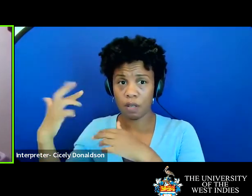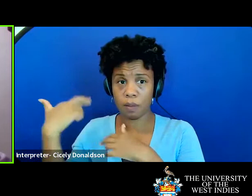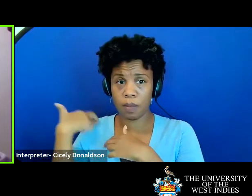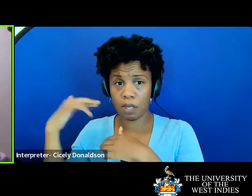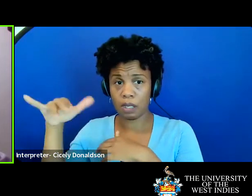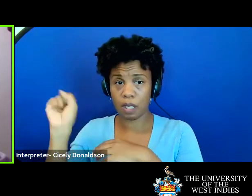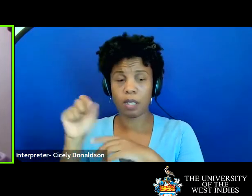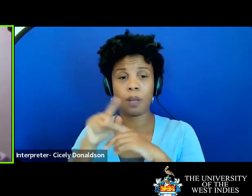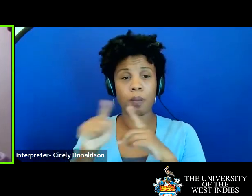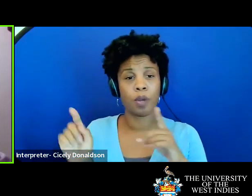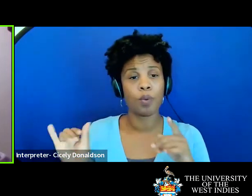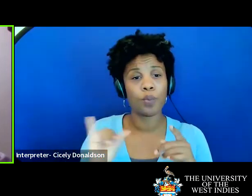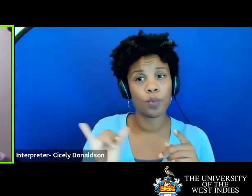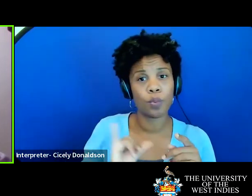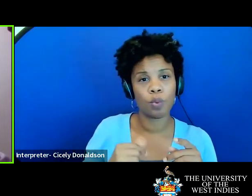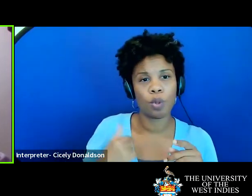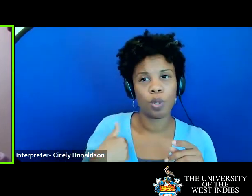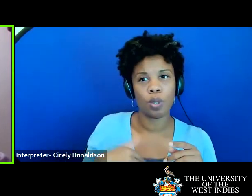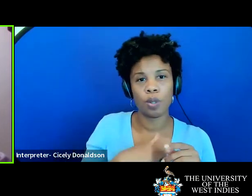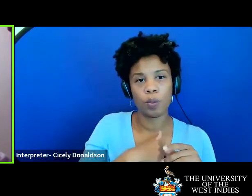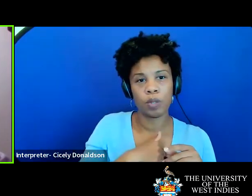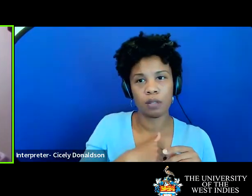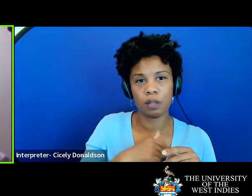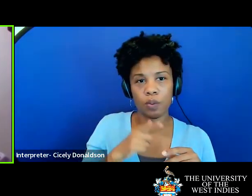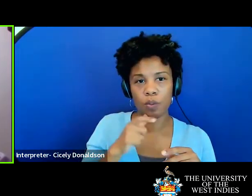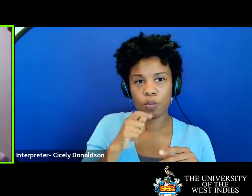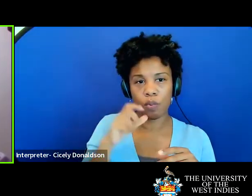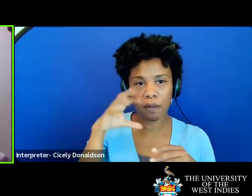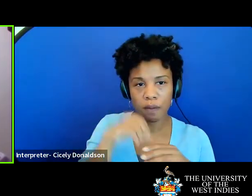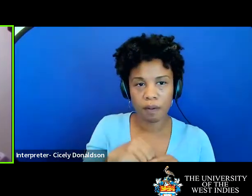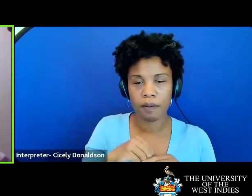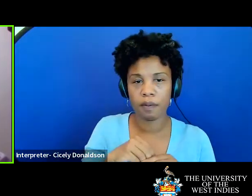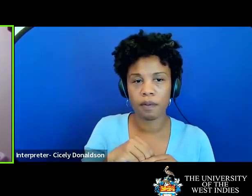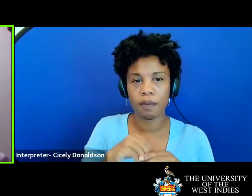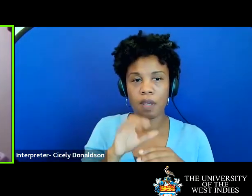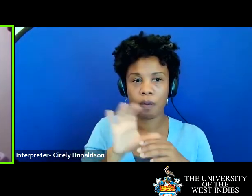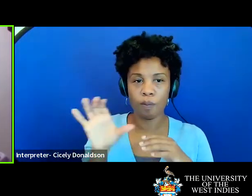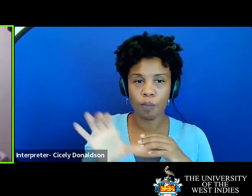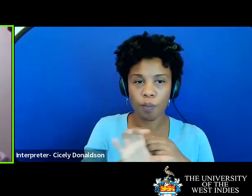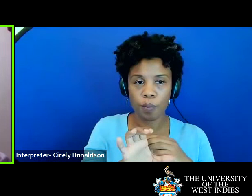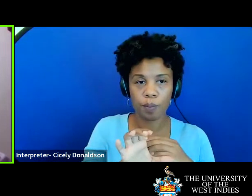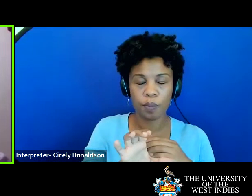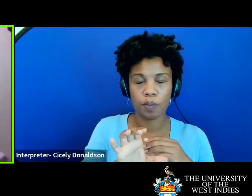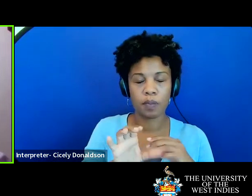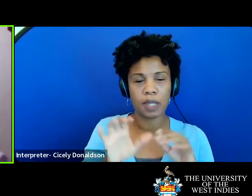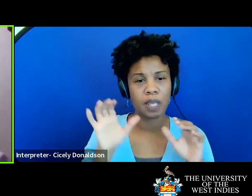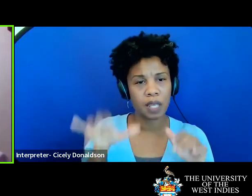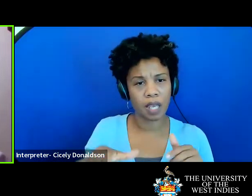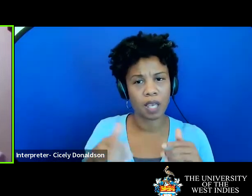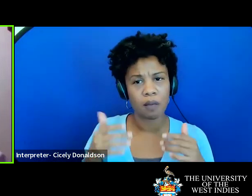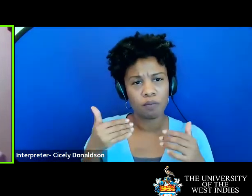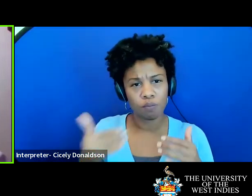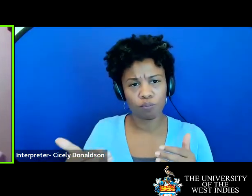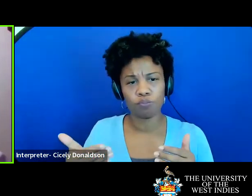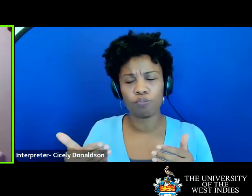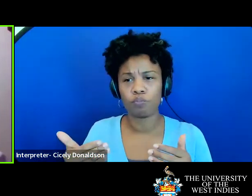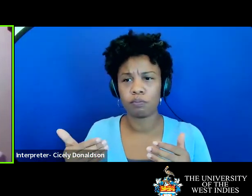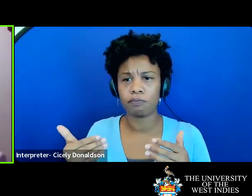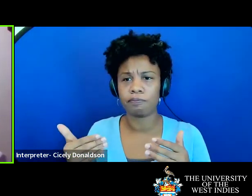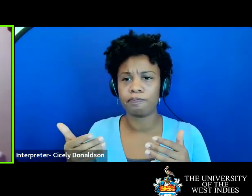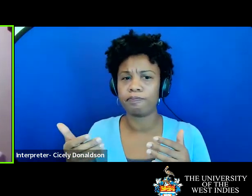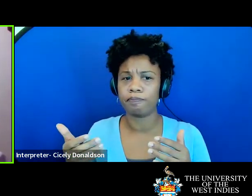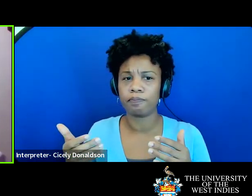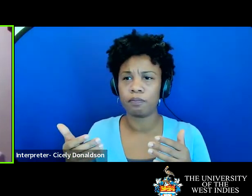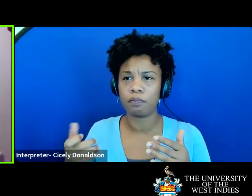that opening for us in the Caribbean to do that. And a lot of what has